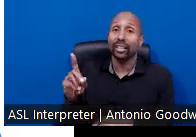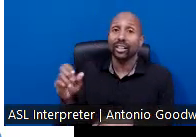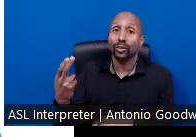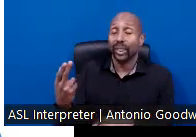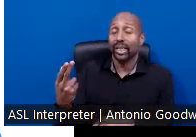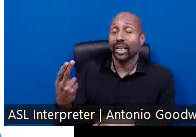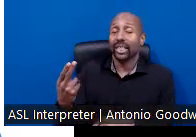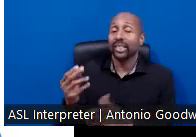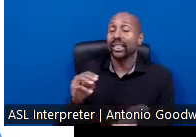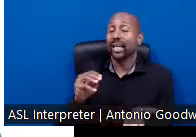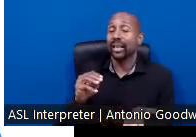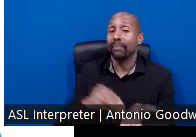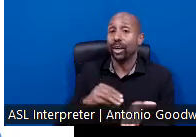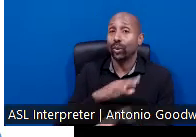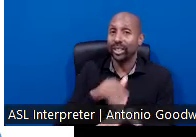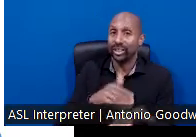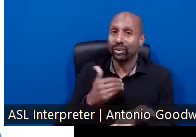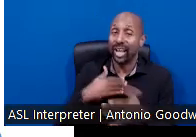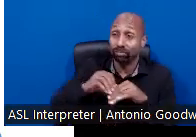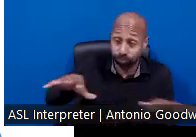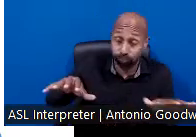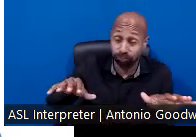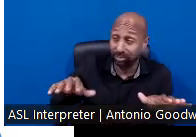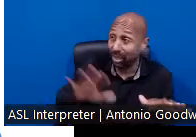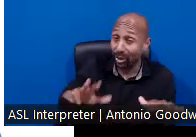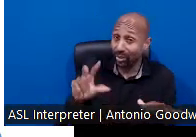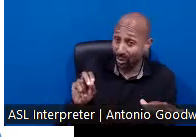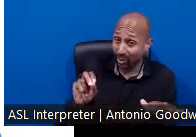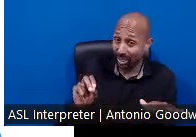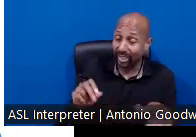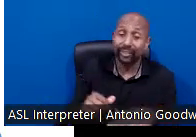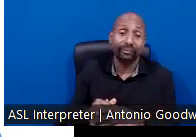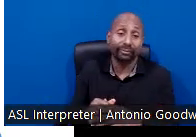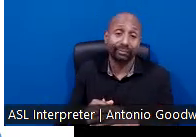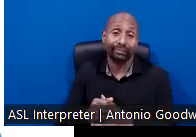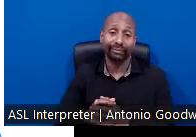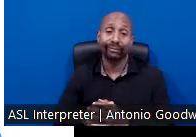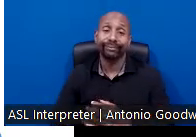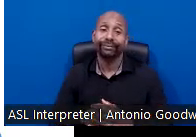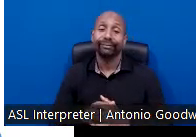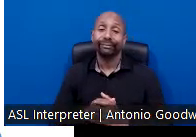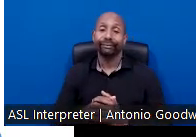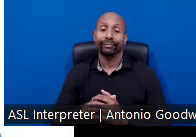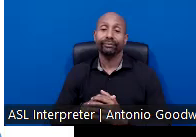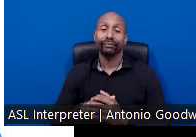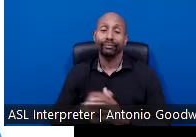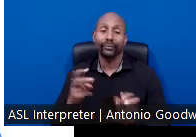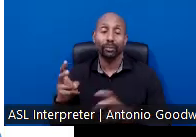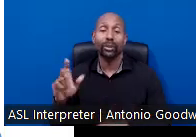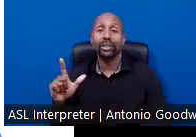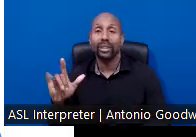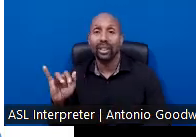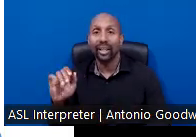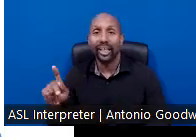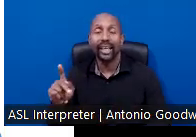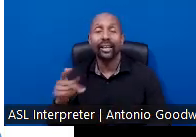Klebsiella. I think the first outbreak, I might have wrote it down here in my notes, but there is a link here that you can read all about it.